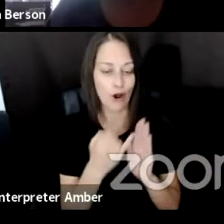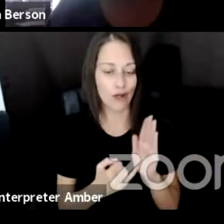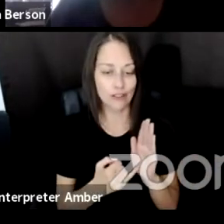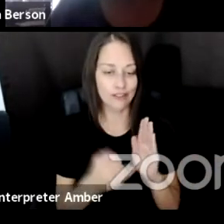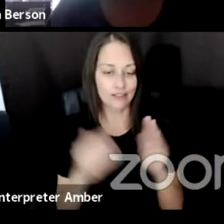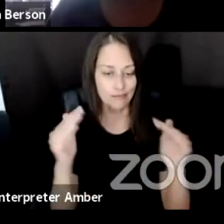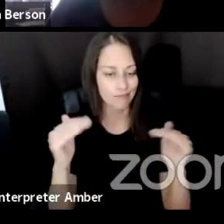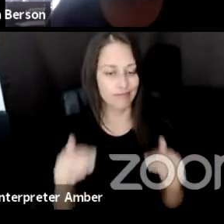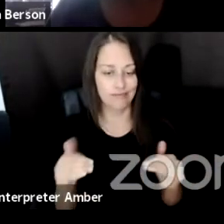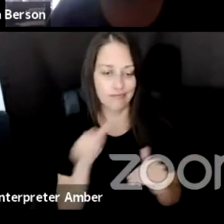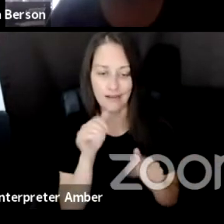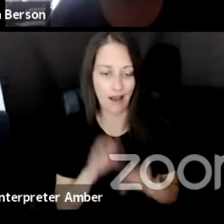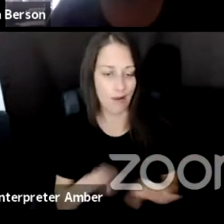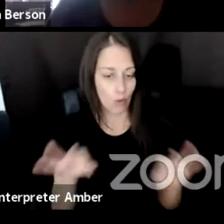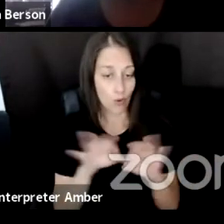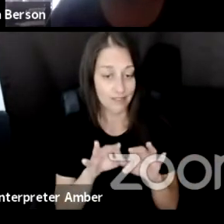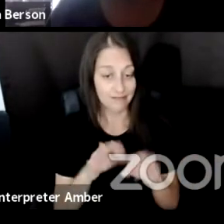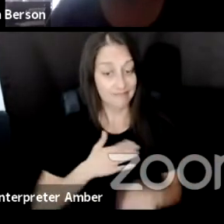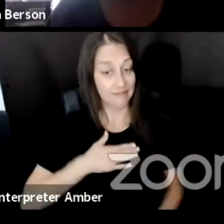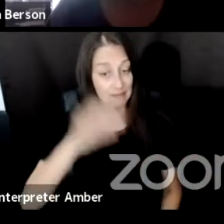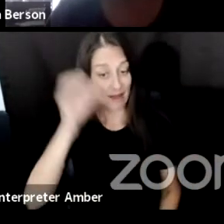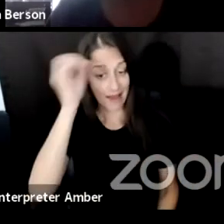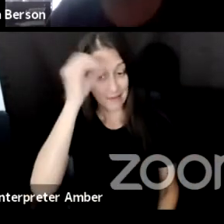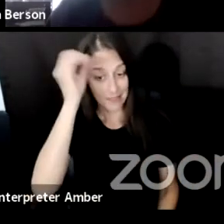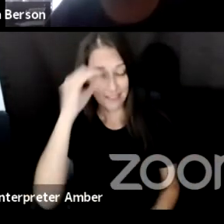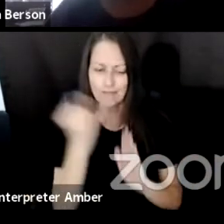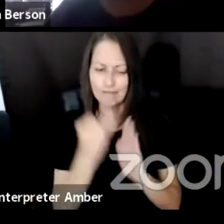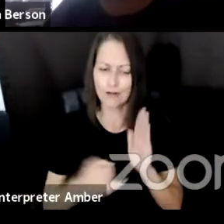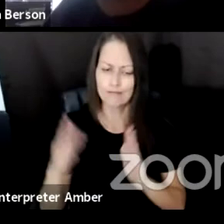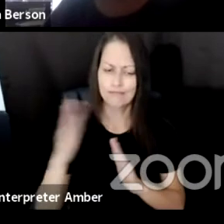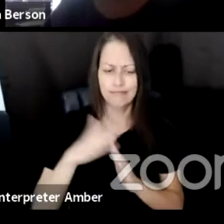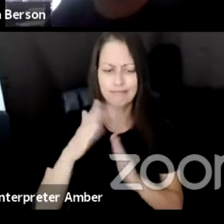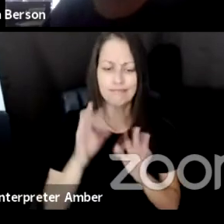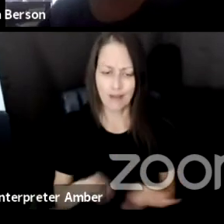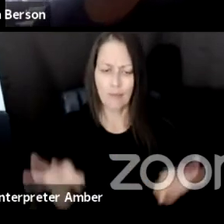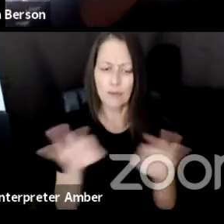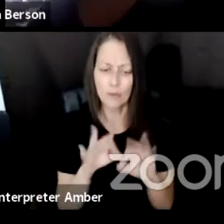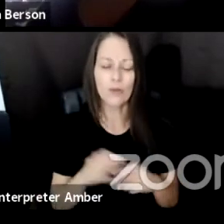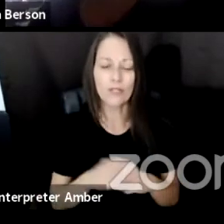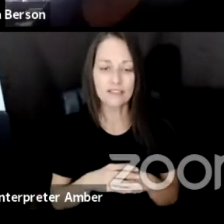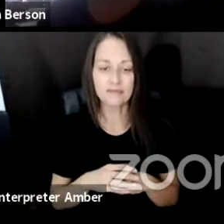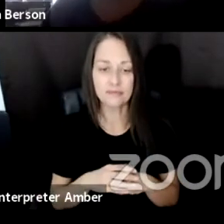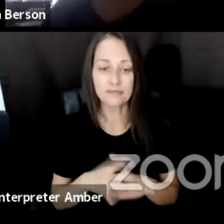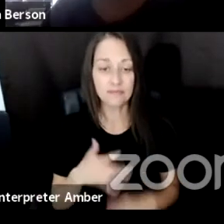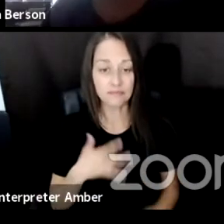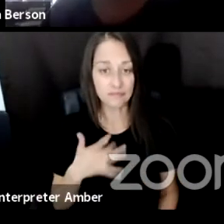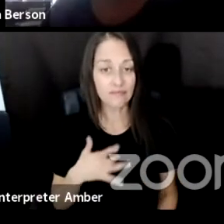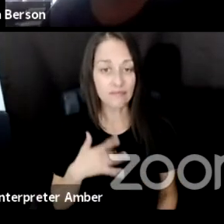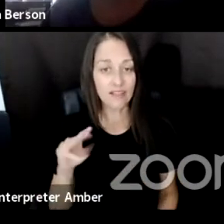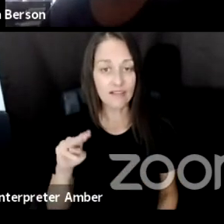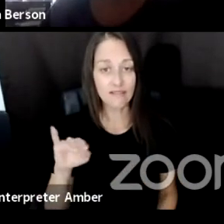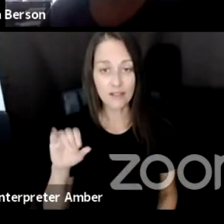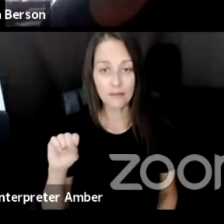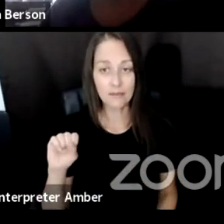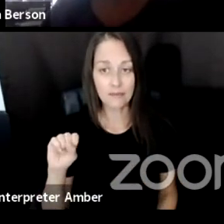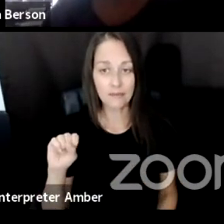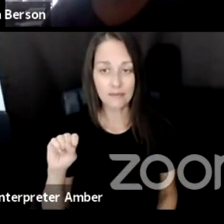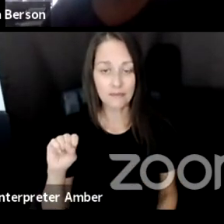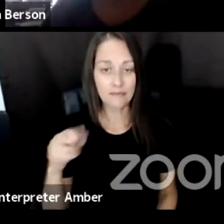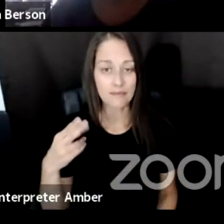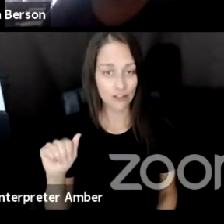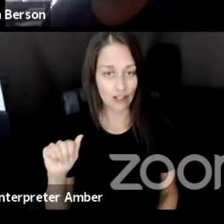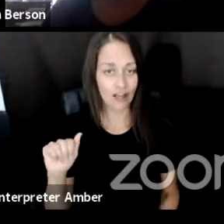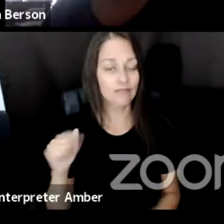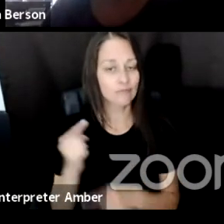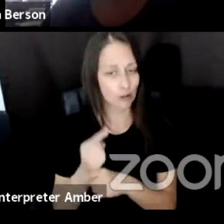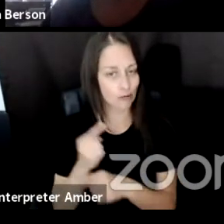my mind, it's the most important thing. And so I think Misha's right in terms of having a background and having a real